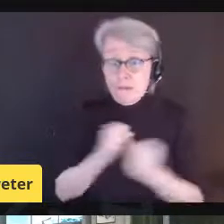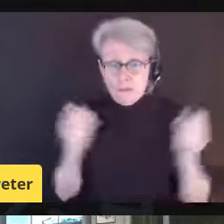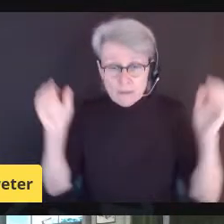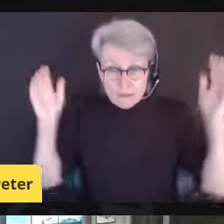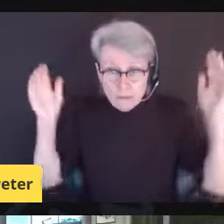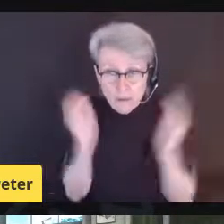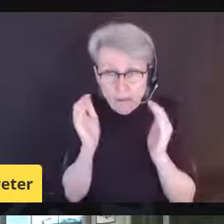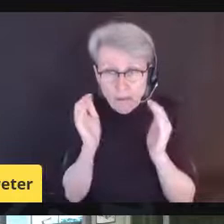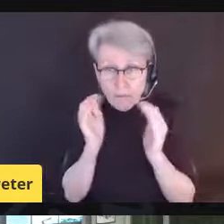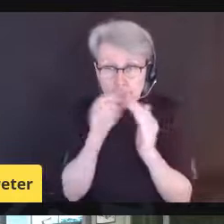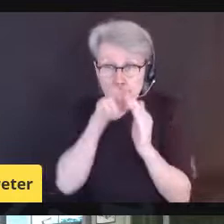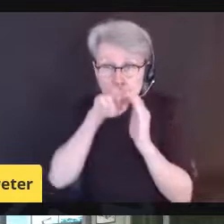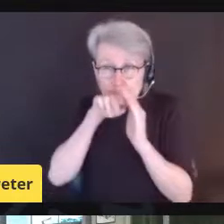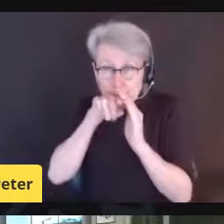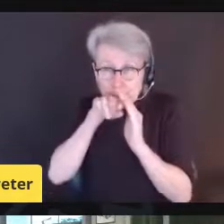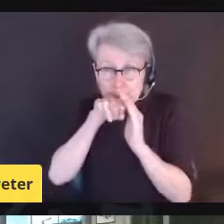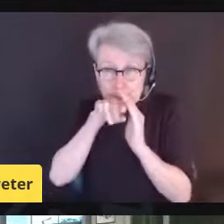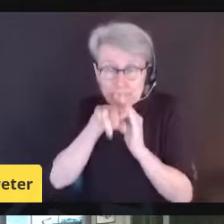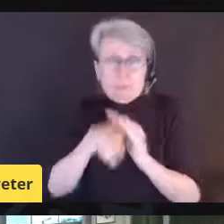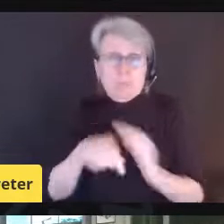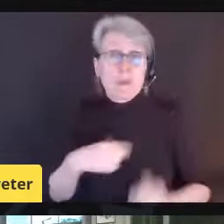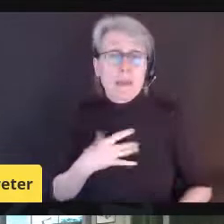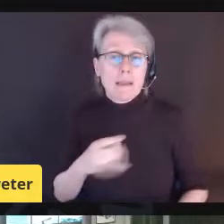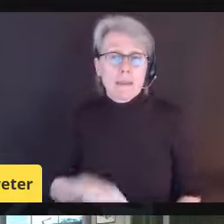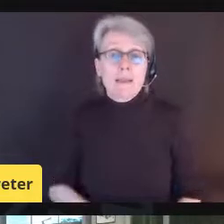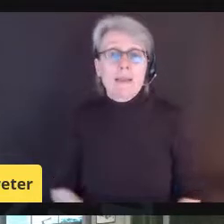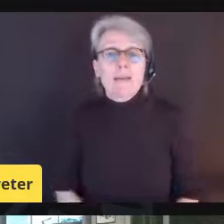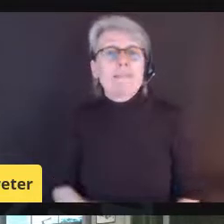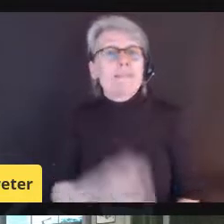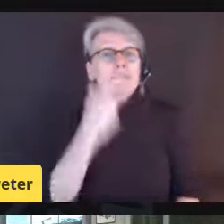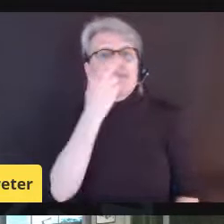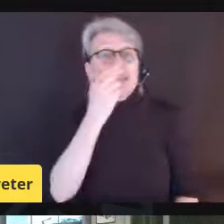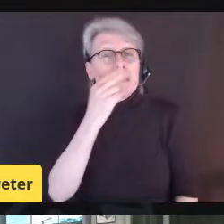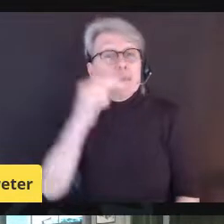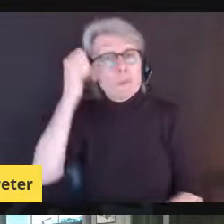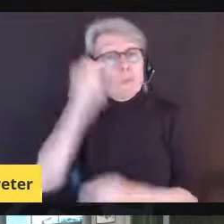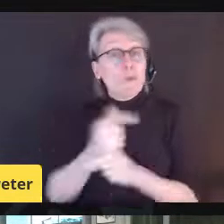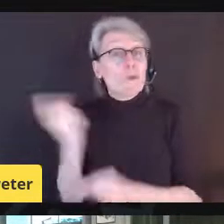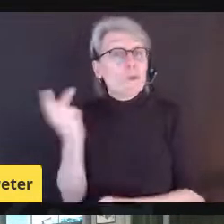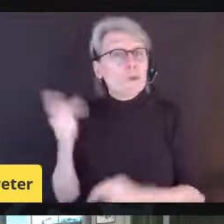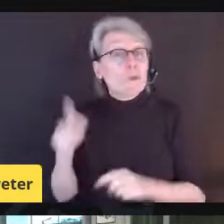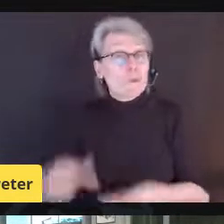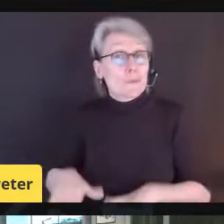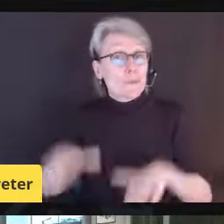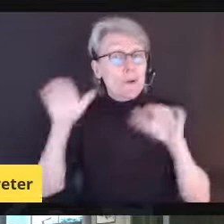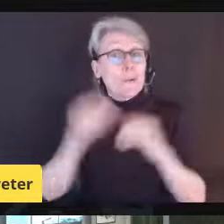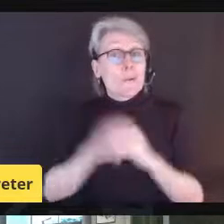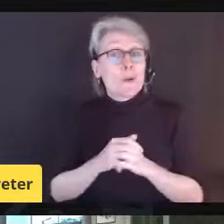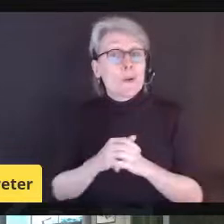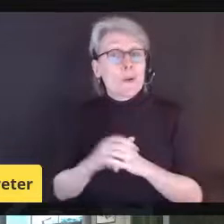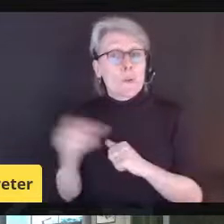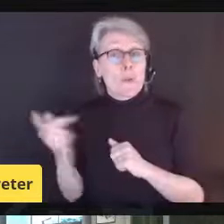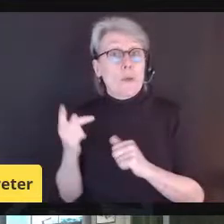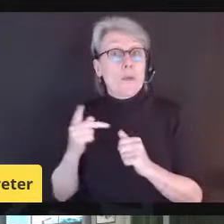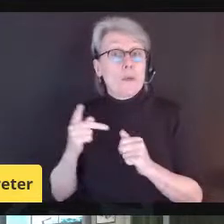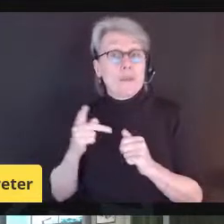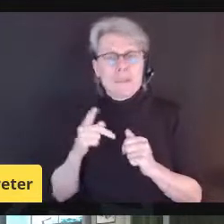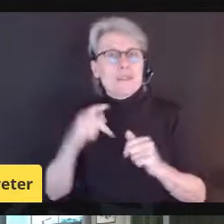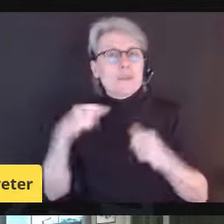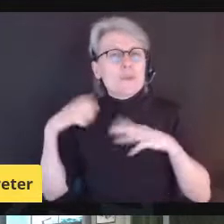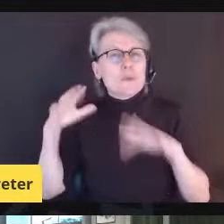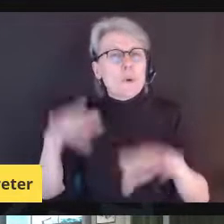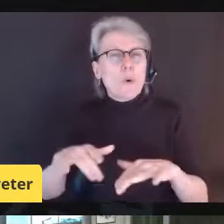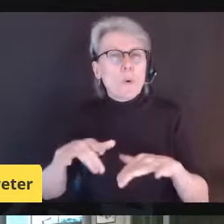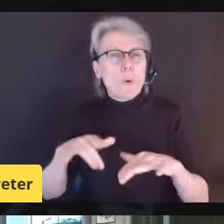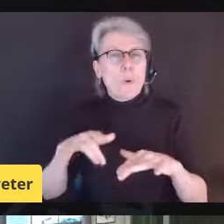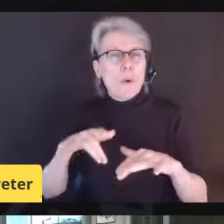Okay. Yeah. Funny enough, I used to, my brother and I used to like dig little snow pits, tiny little snow pits, and